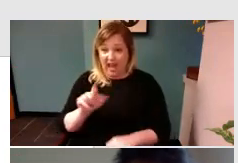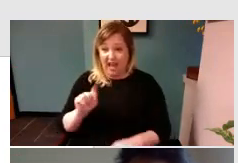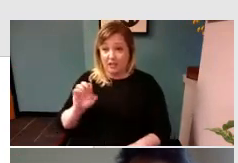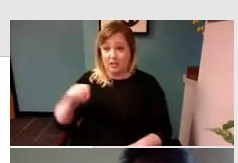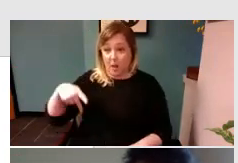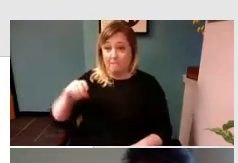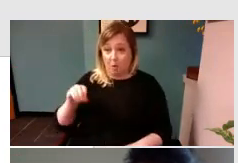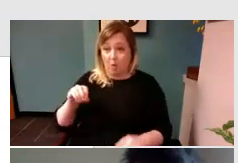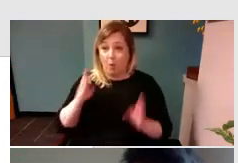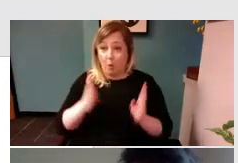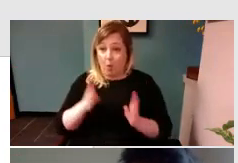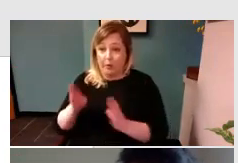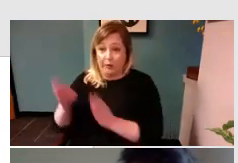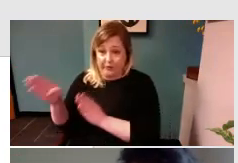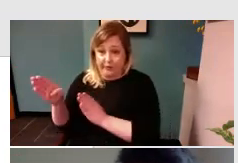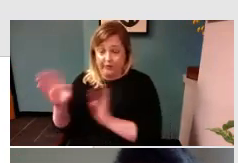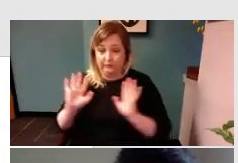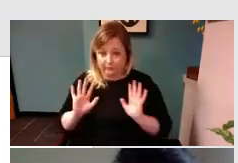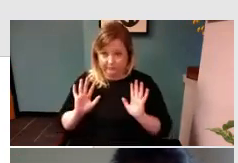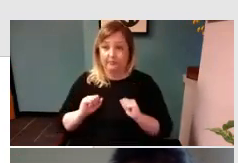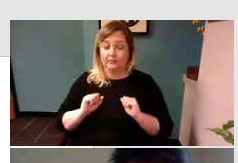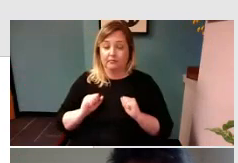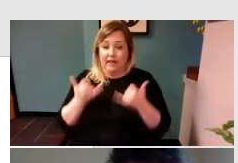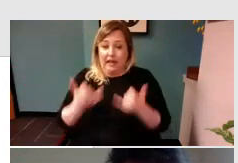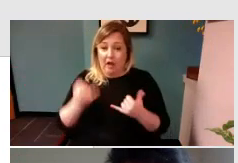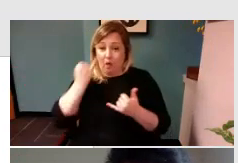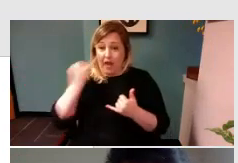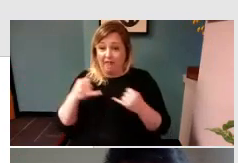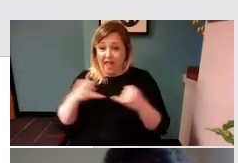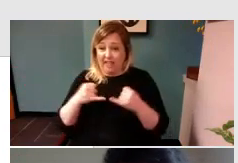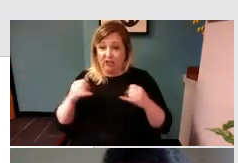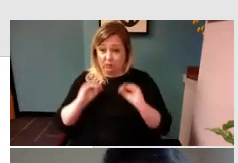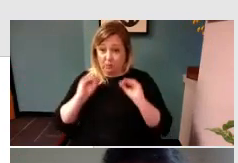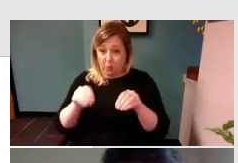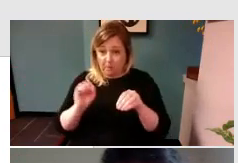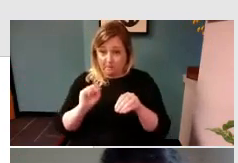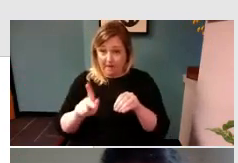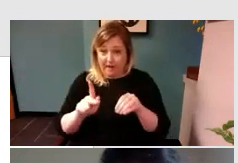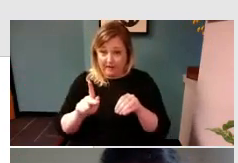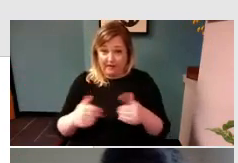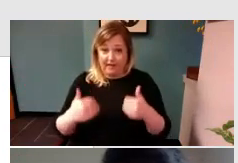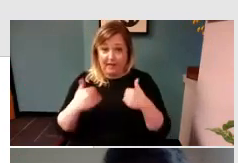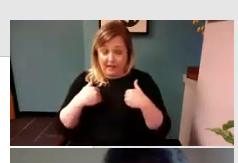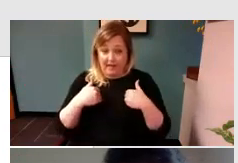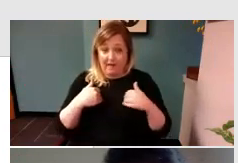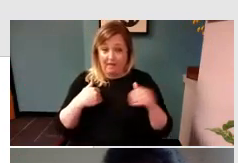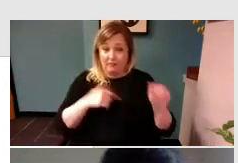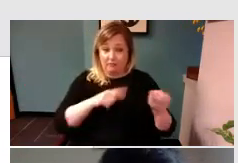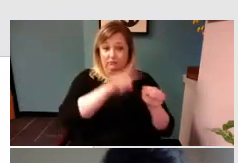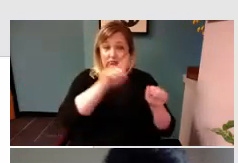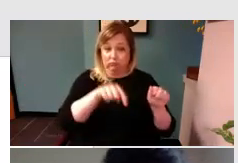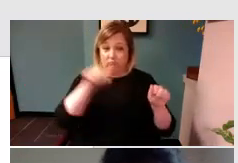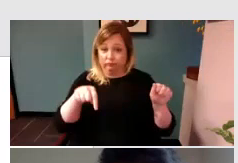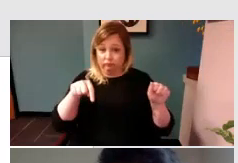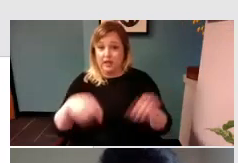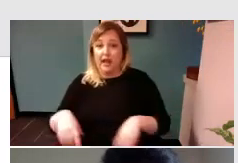F. Now, if I insert those edges back into this ordering, I have A to B, B to C, and then D to E and E to F. And there is another